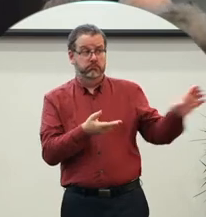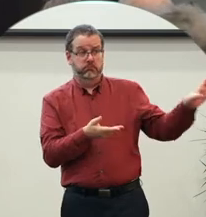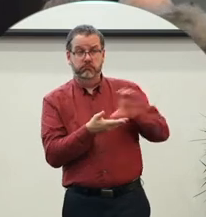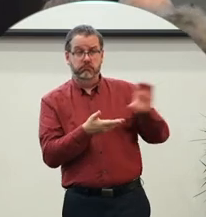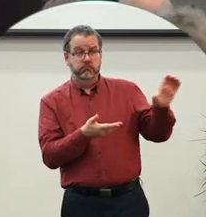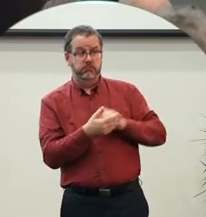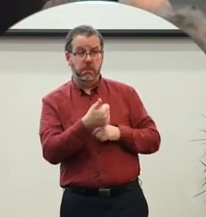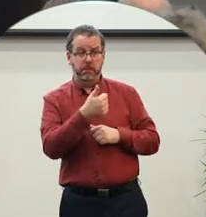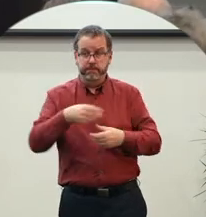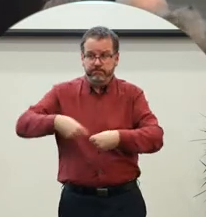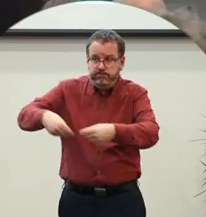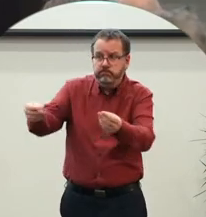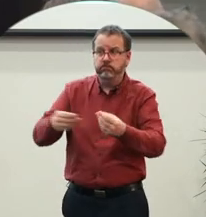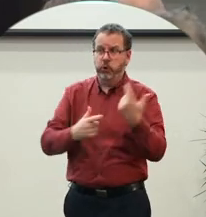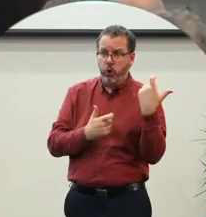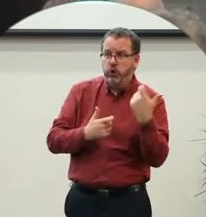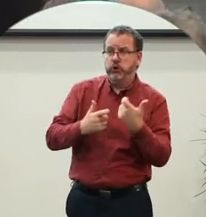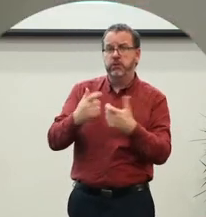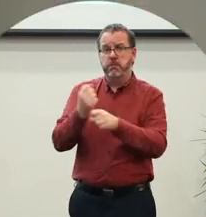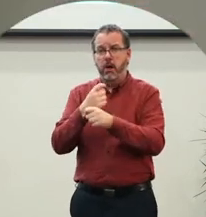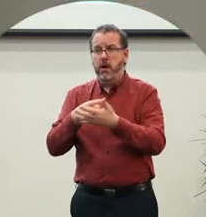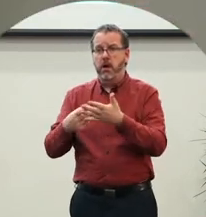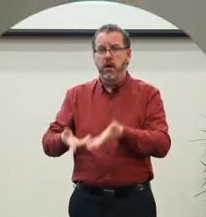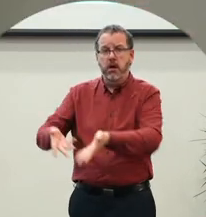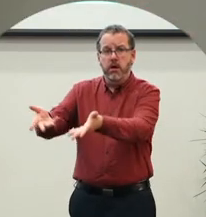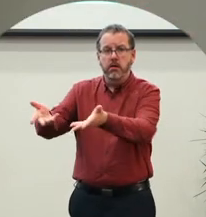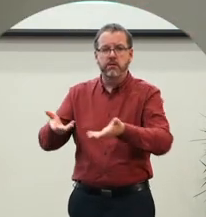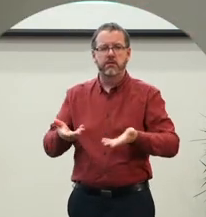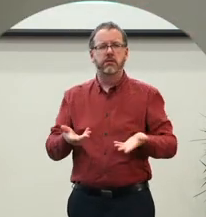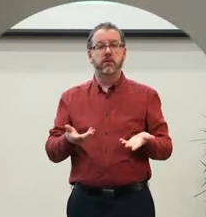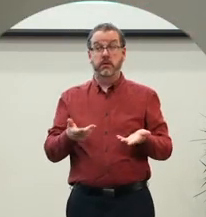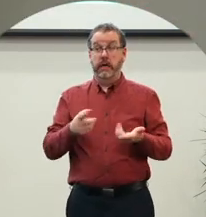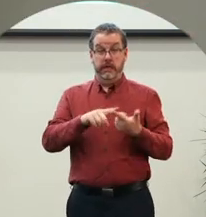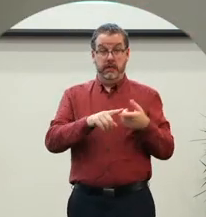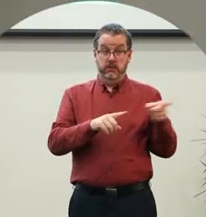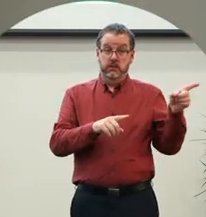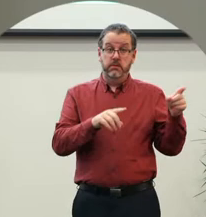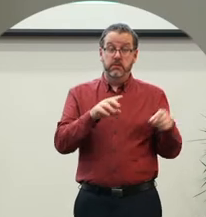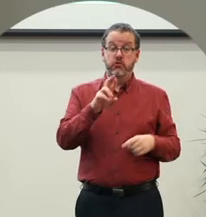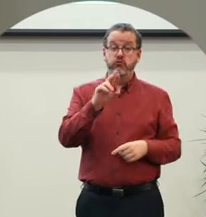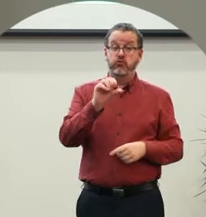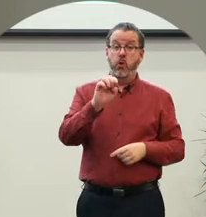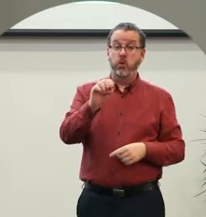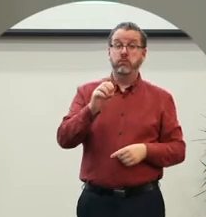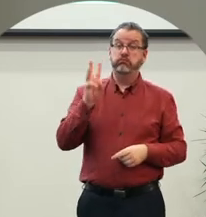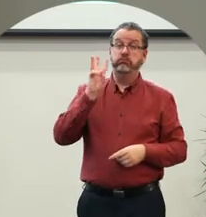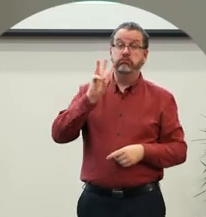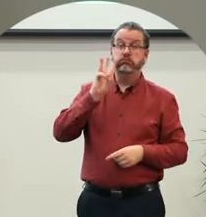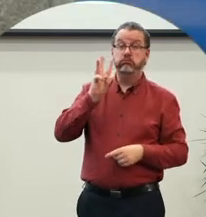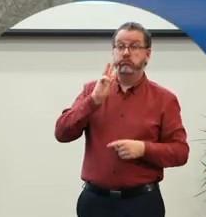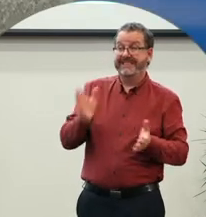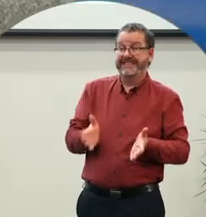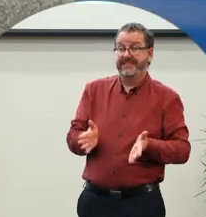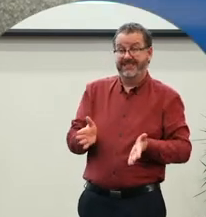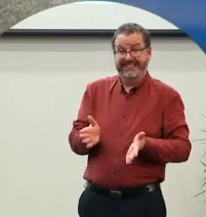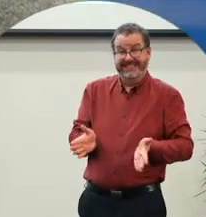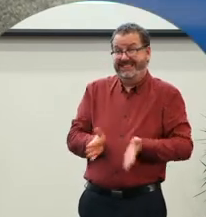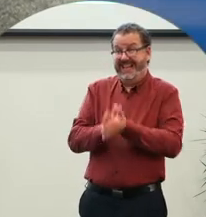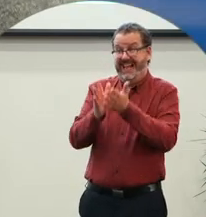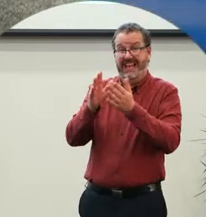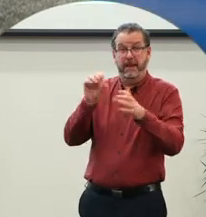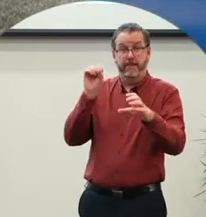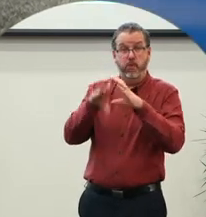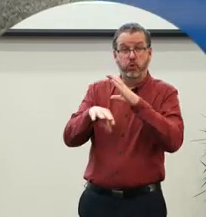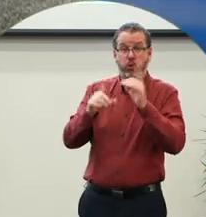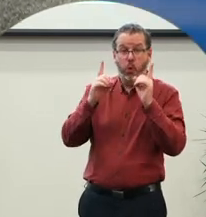weapons. And she was prepared to put herself out there. She wasn't just sending the postal orders in from Chelsea. Oh, absolutely. She was getting in